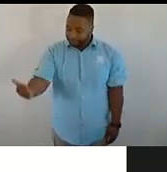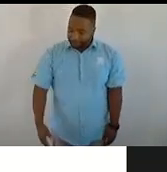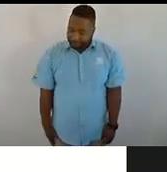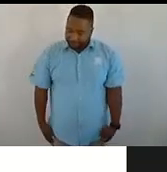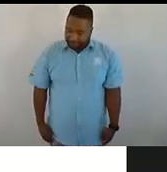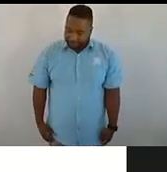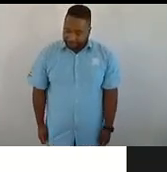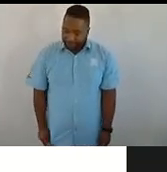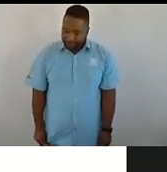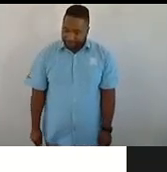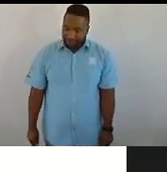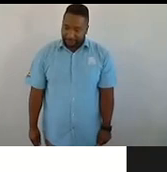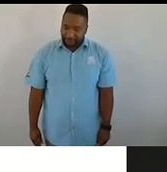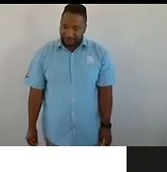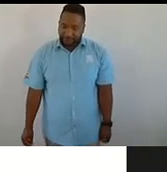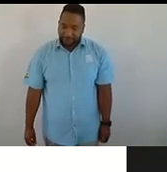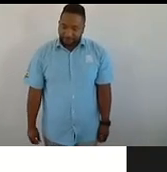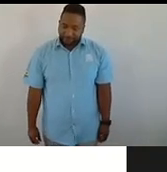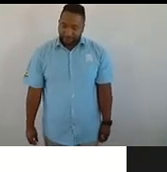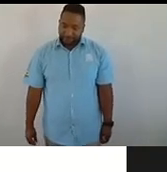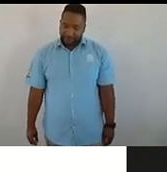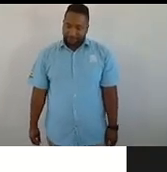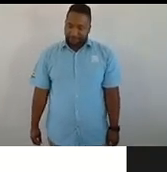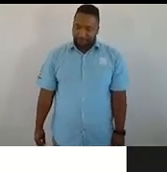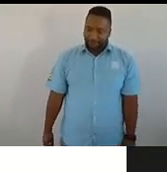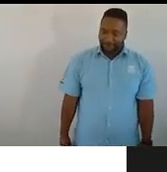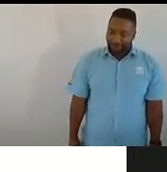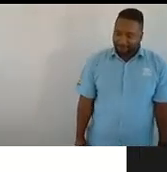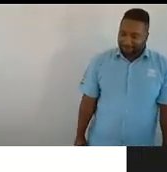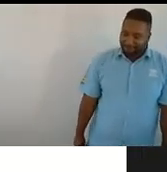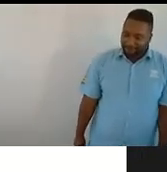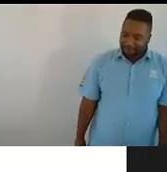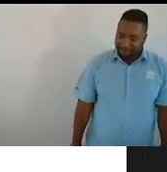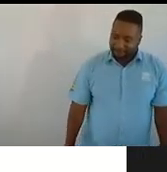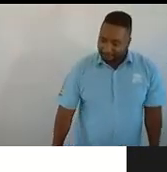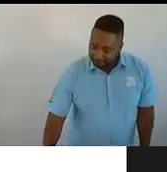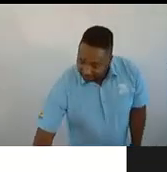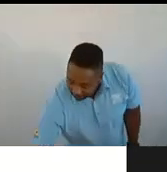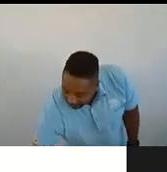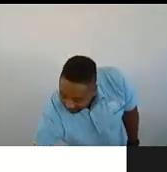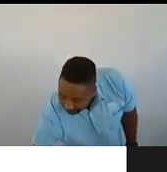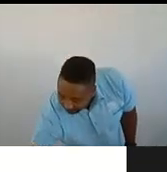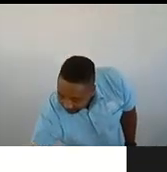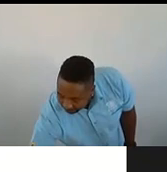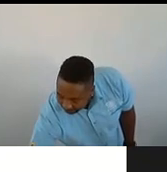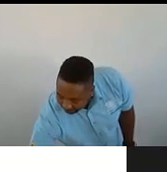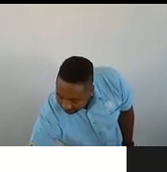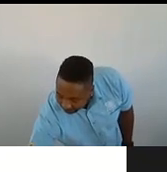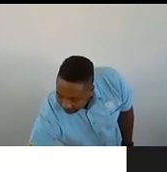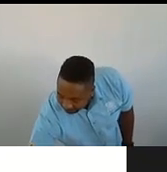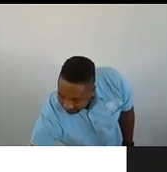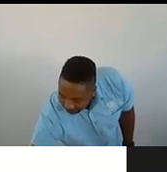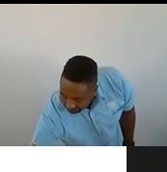So that is the end of the South African Sign Language short training session that we had. It was a lot